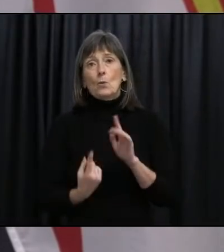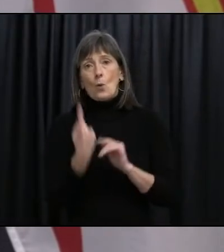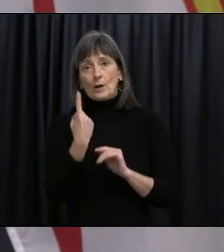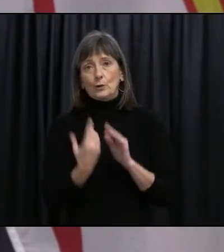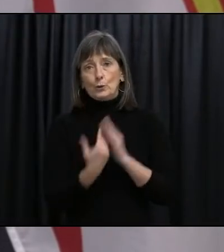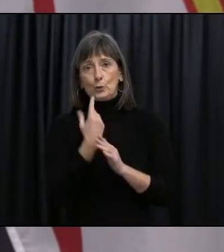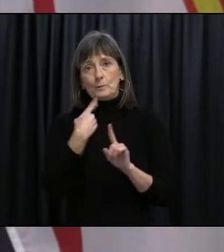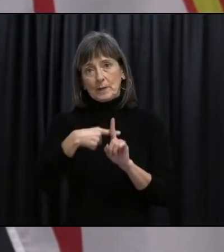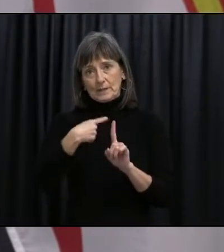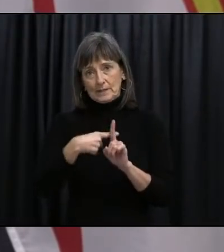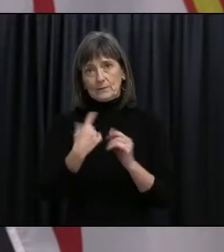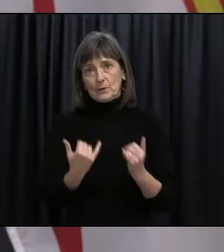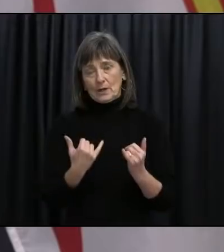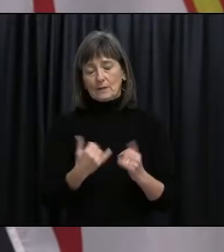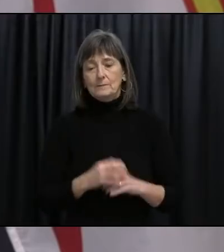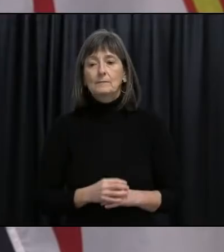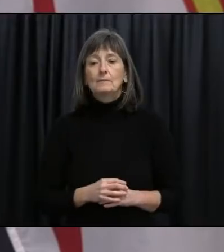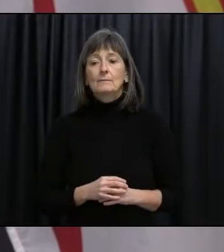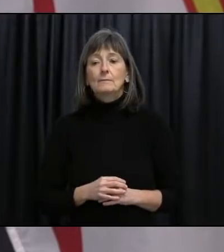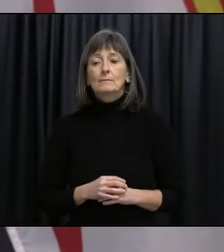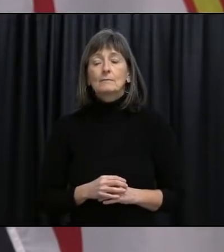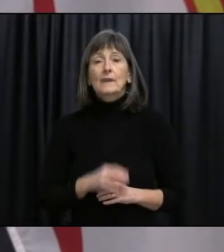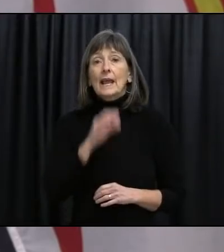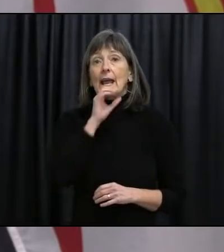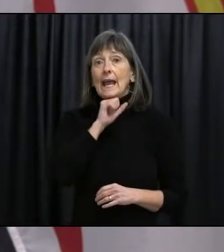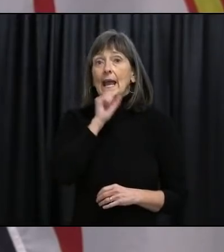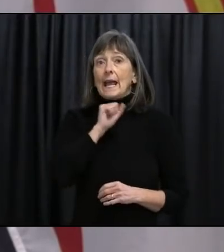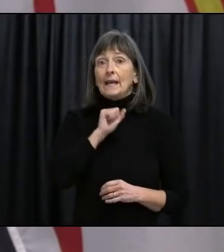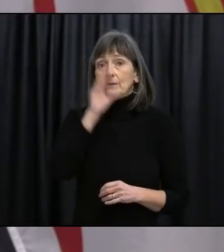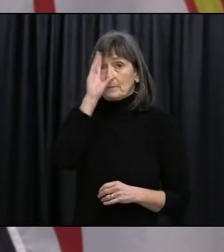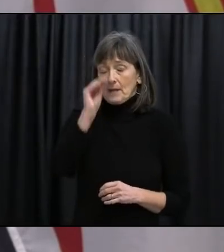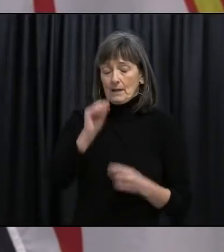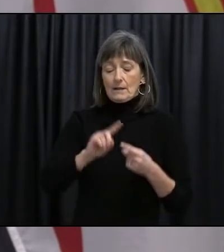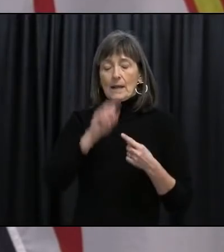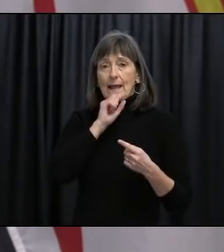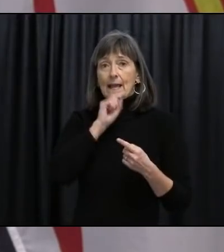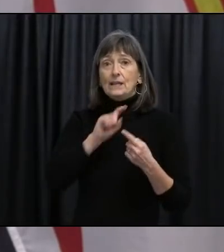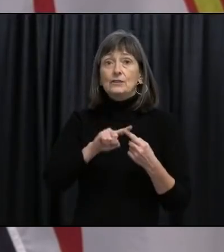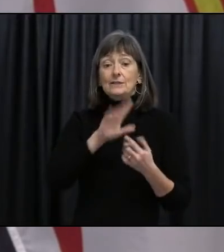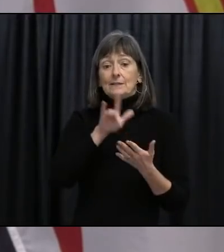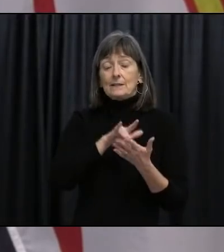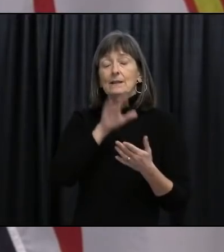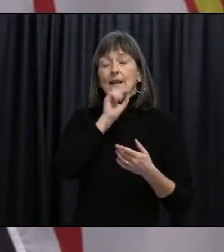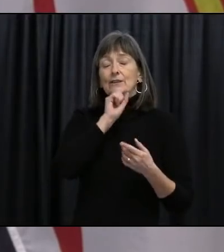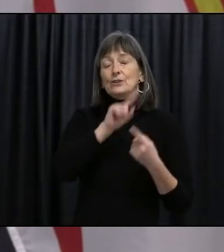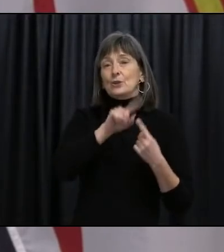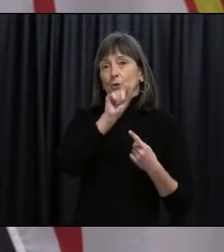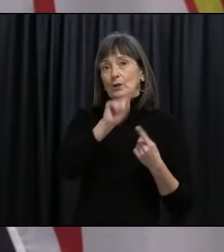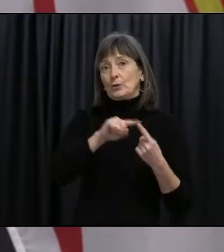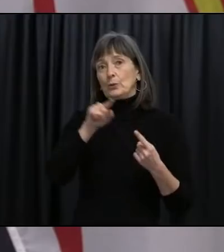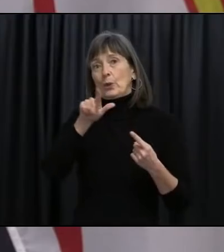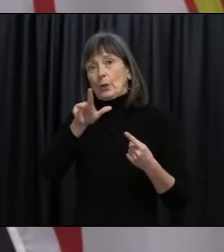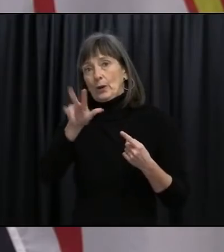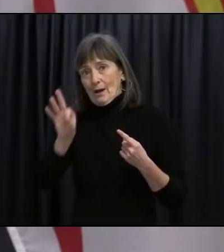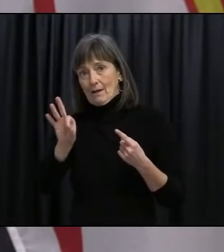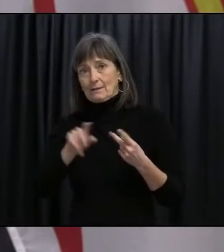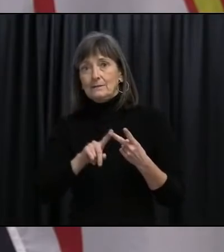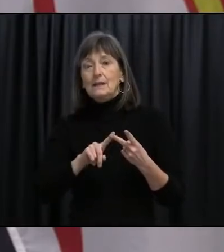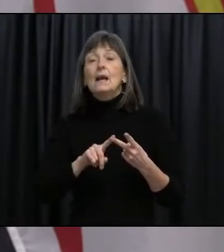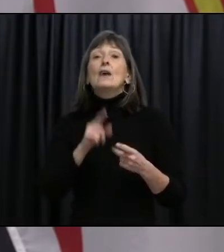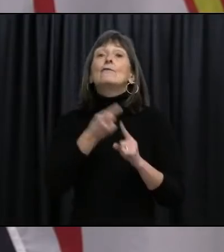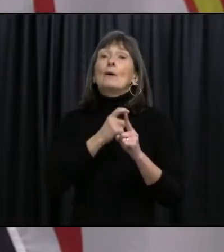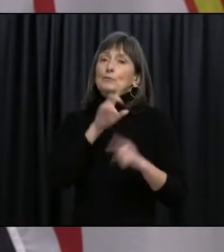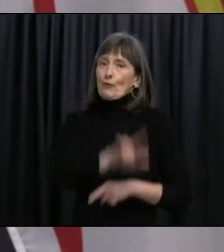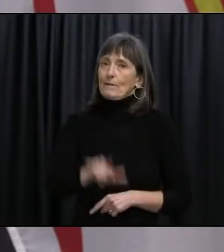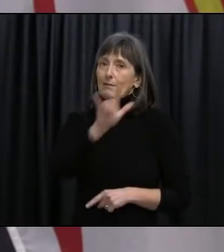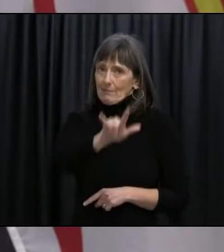in the province. The new case is a male between the ages of 20 and 39 in the Central Health region, and it is travel-related.